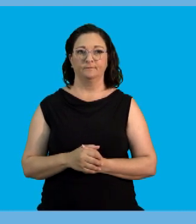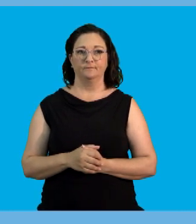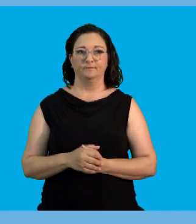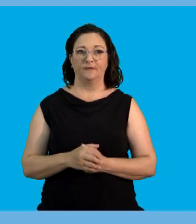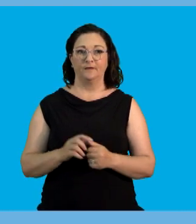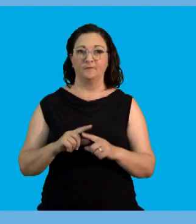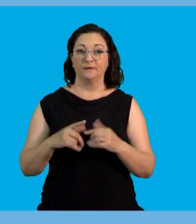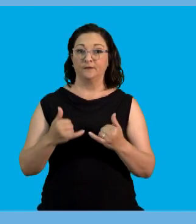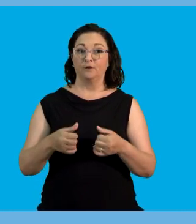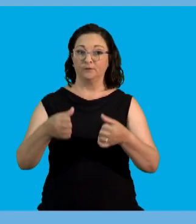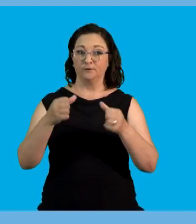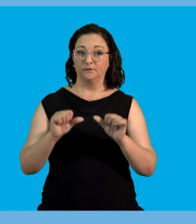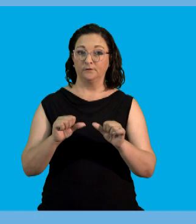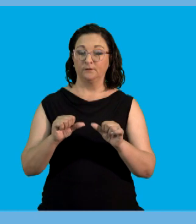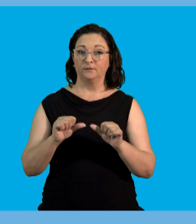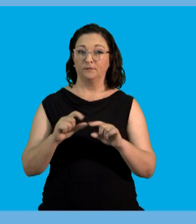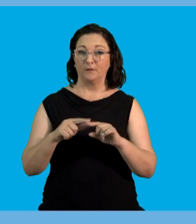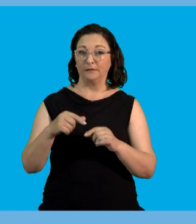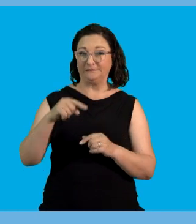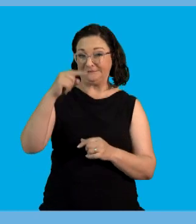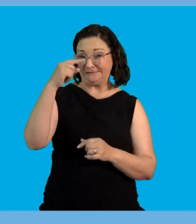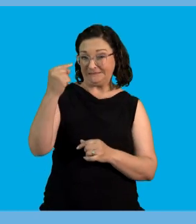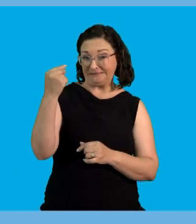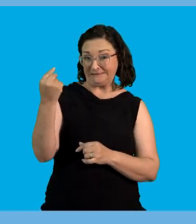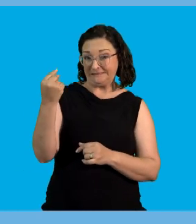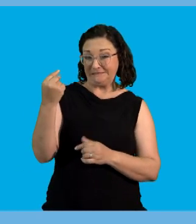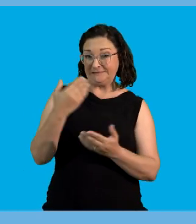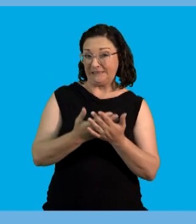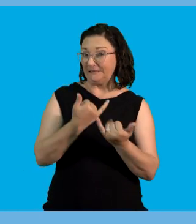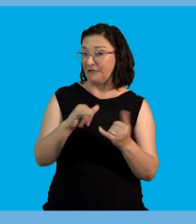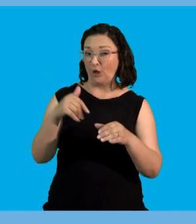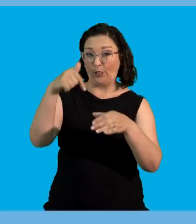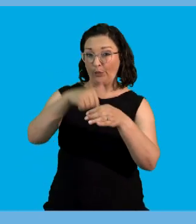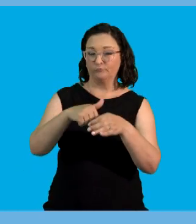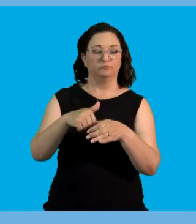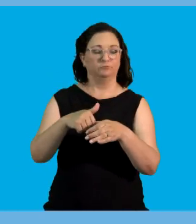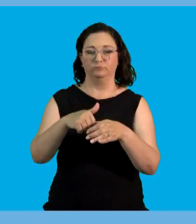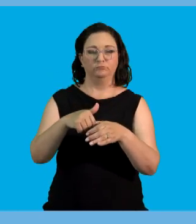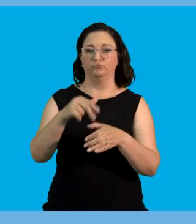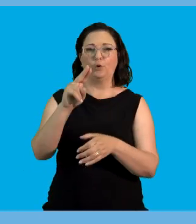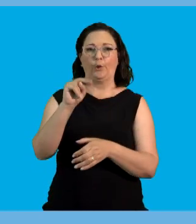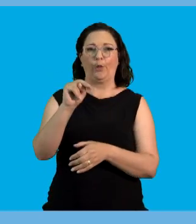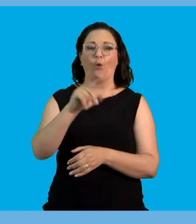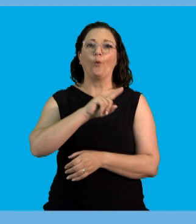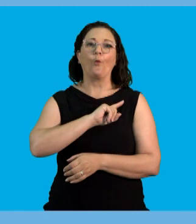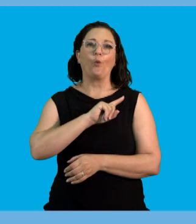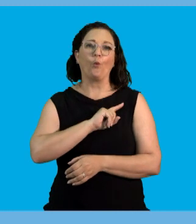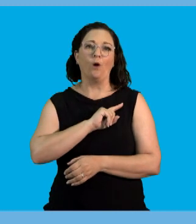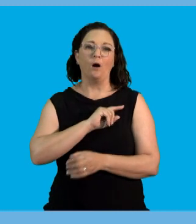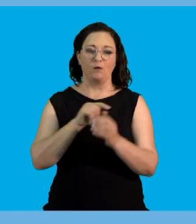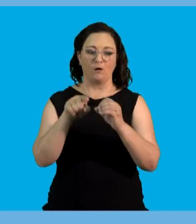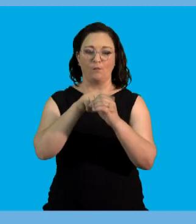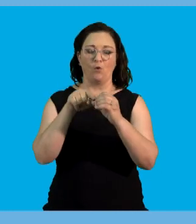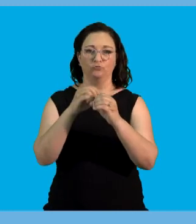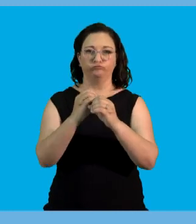Do you think the ball will still fit through the ring after it has been heated? No, because the particle will expand, or the ball